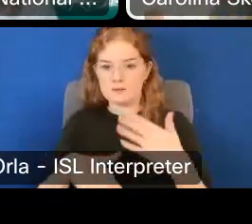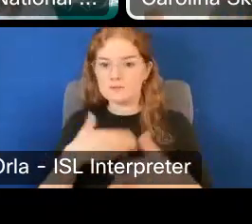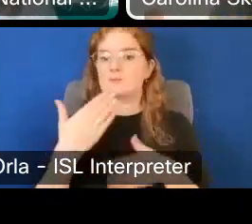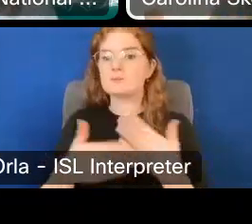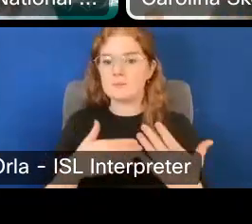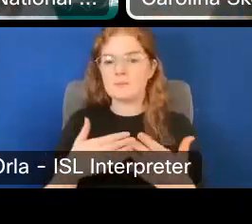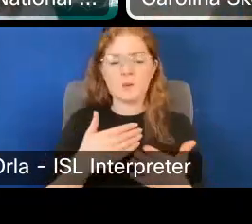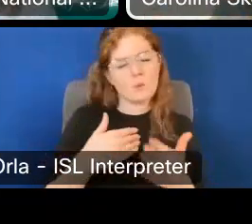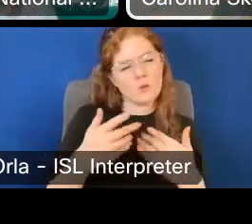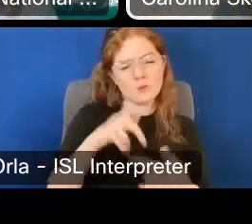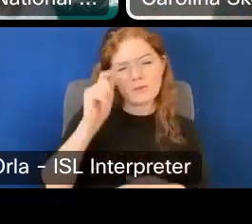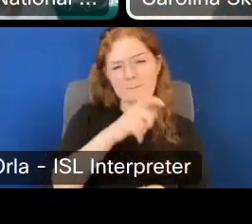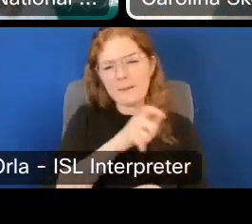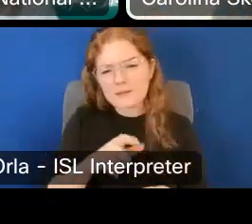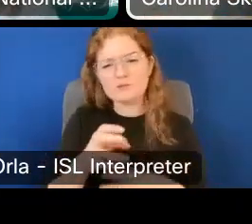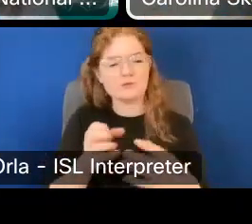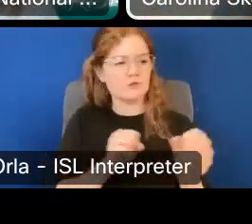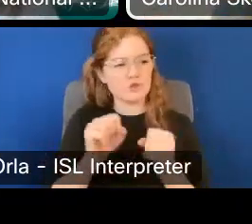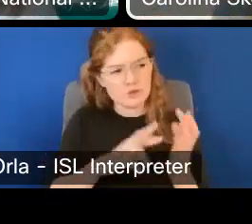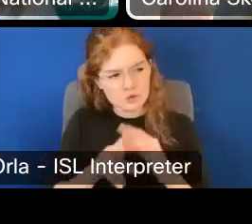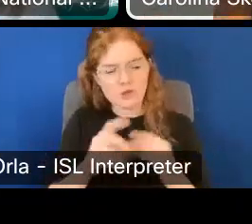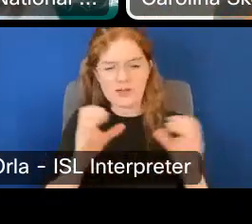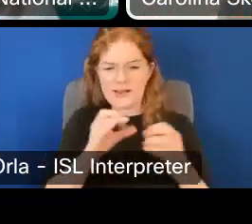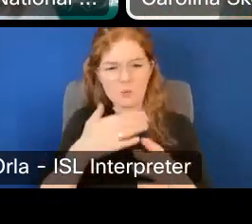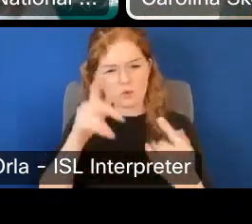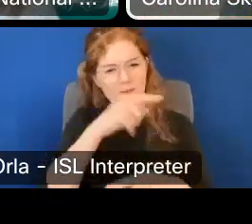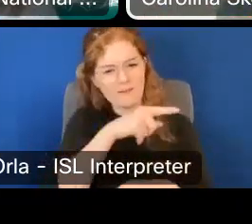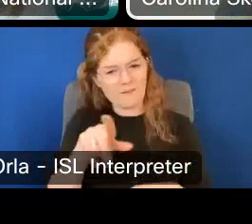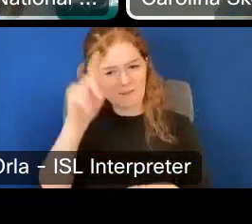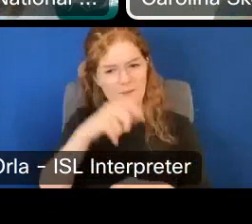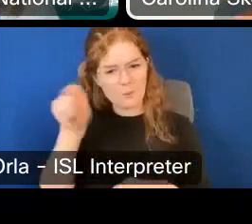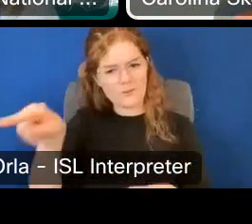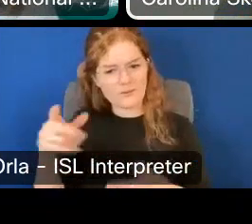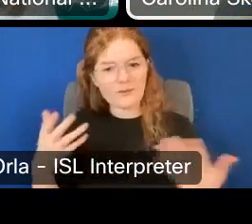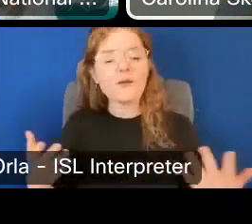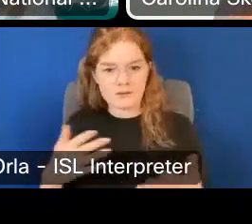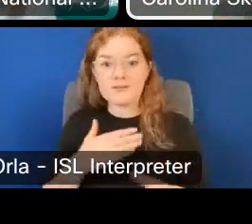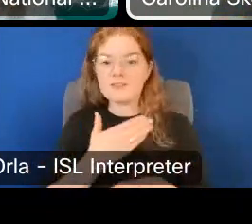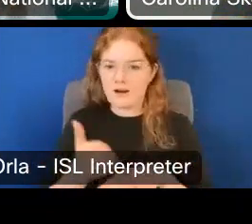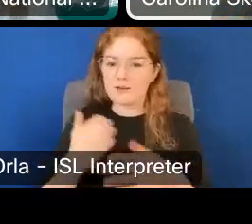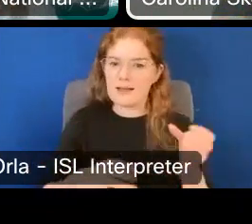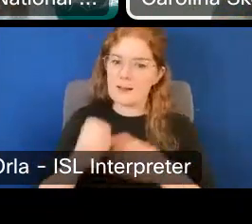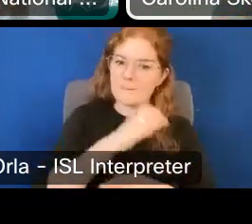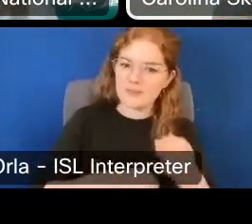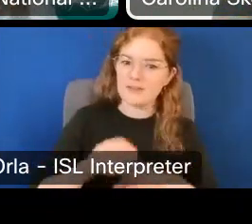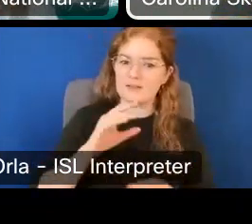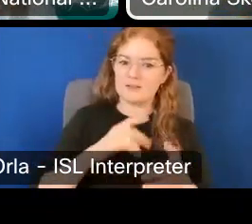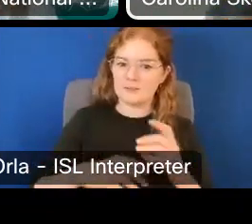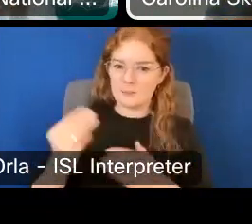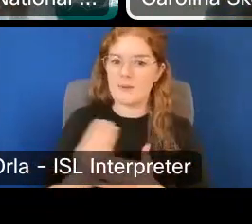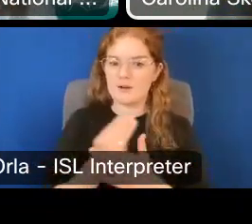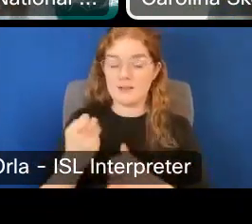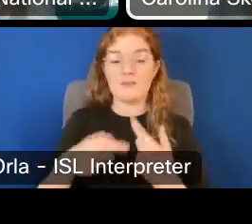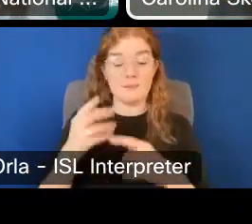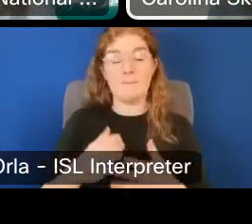our patients or our service users or their carers think about that problem? And kind of start with that kind of empathy piece. And then again, my